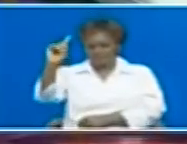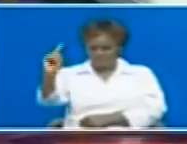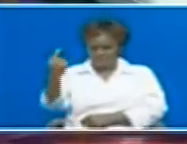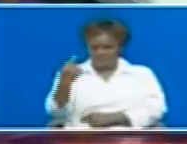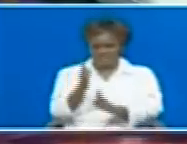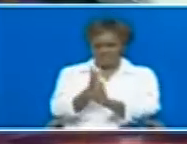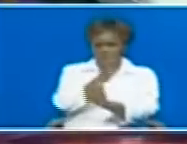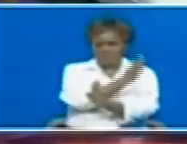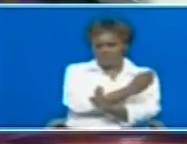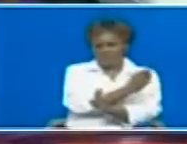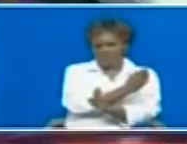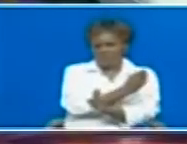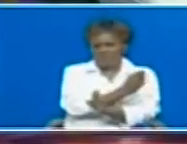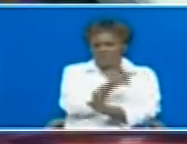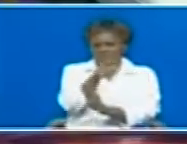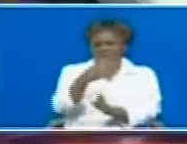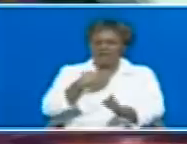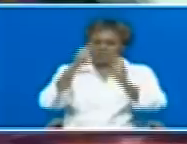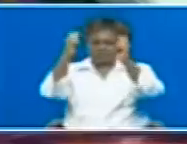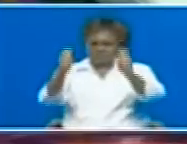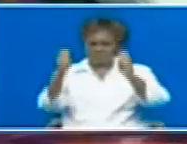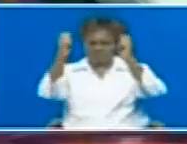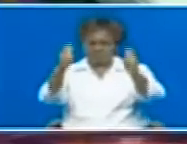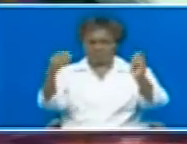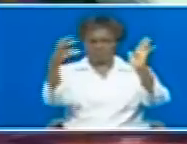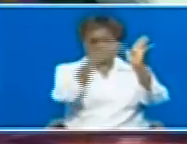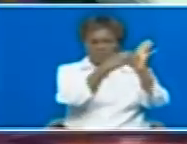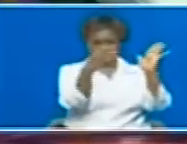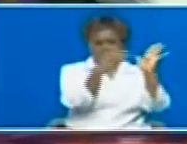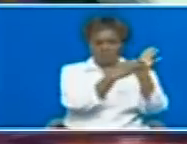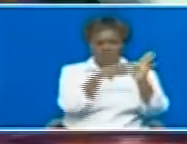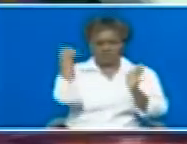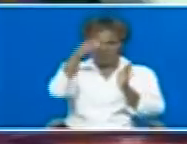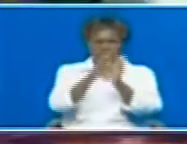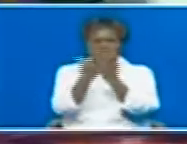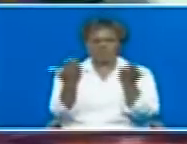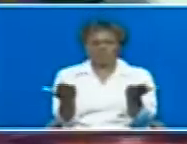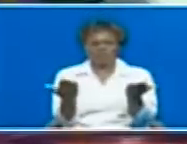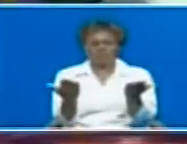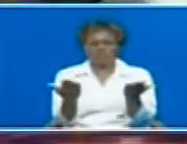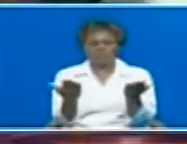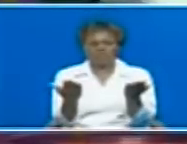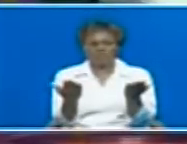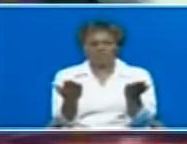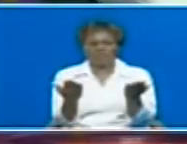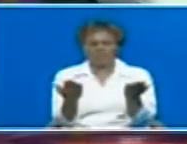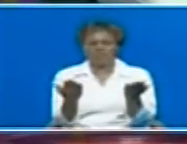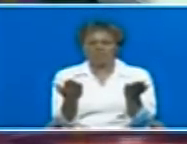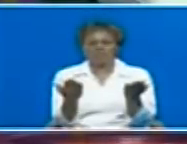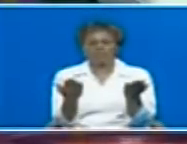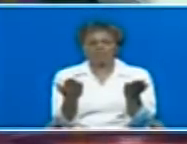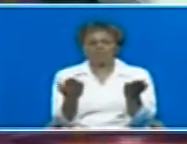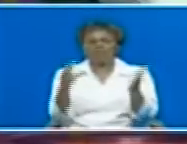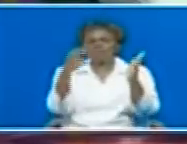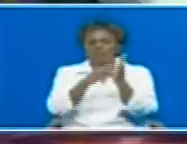before Boniface had his demonstration and posted, created the Facebook page that was used to mobilize for the demonstration. But you posted it